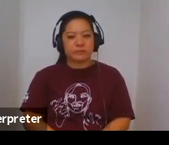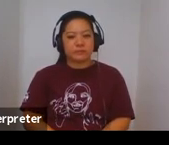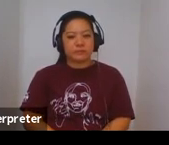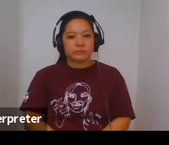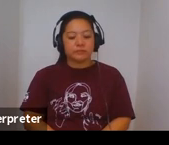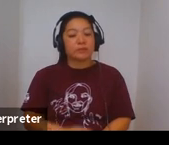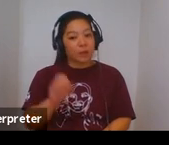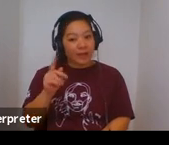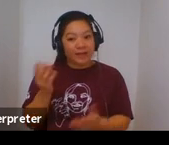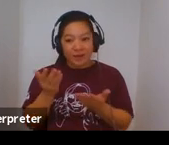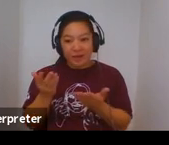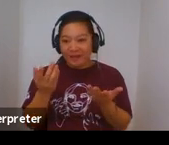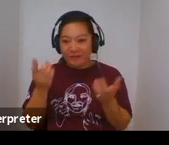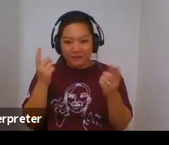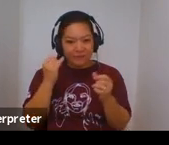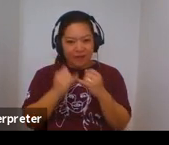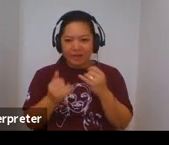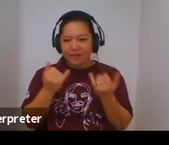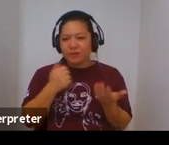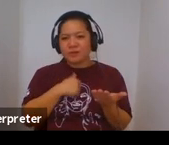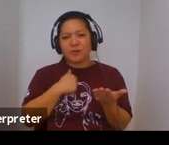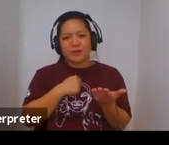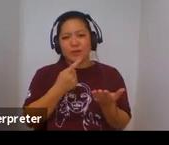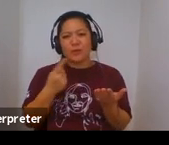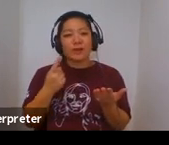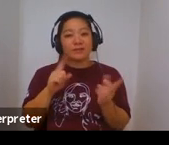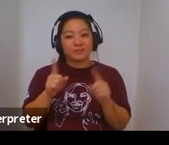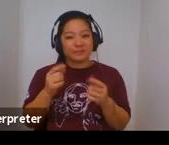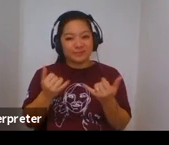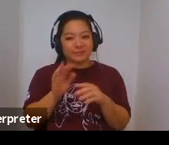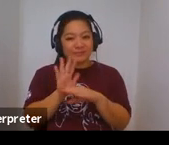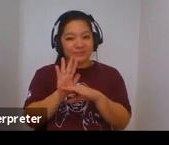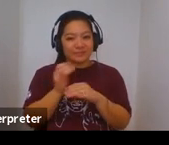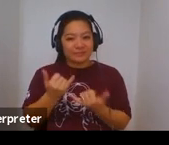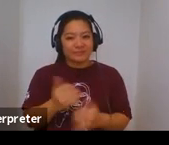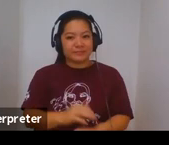Here we go, finally. Sorry, everyone, here we go.